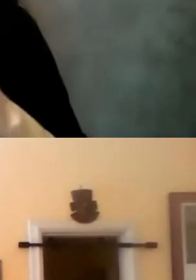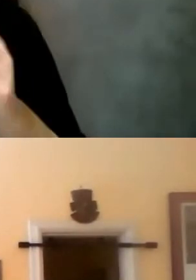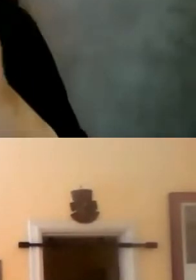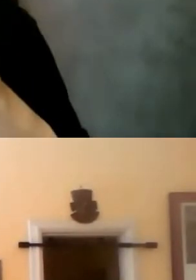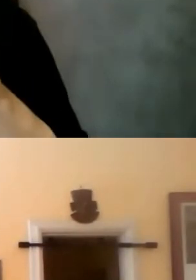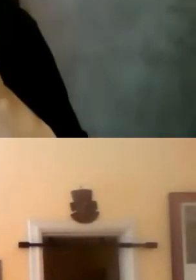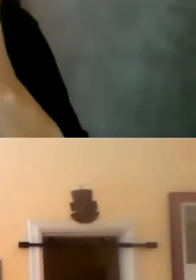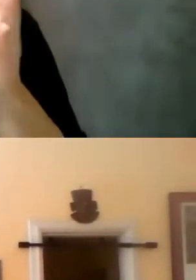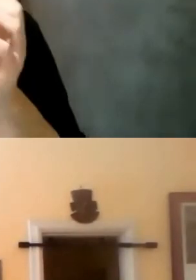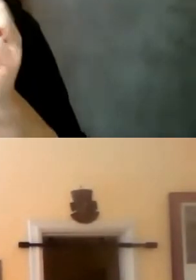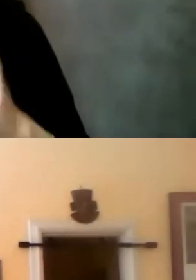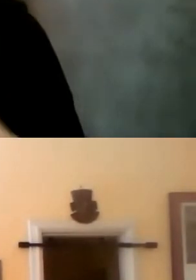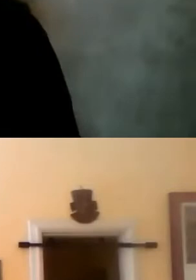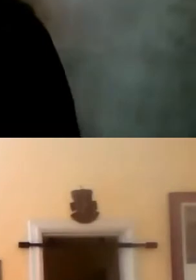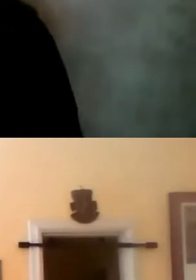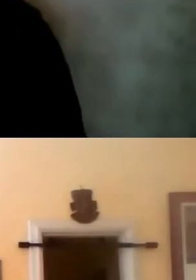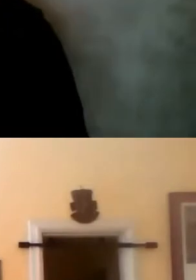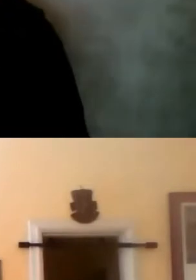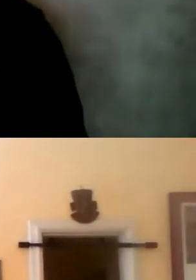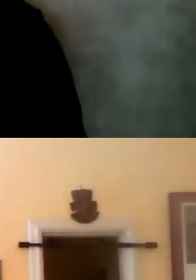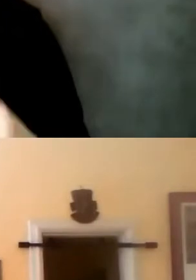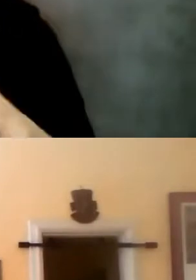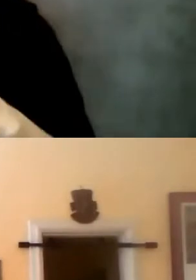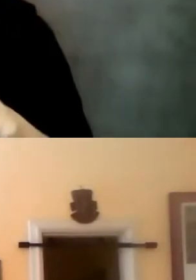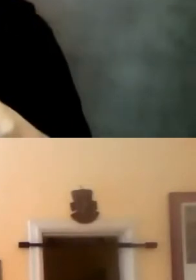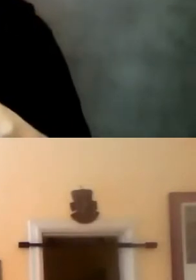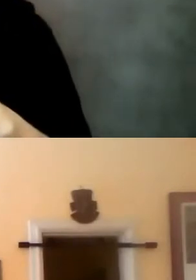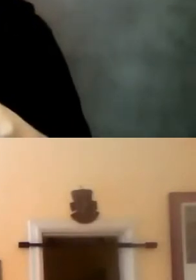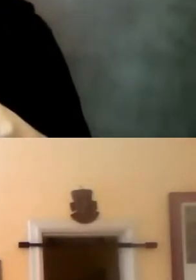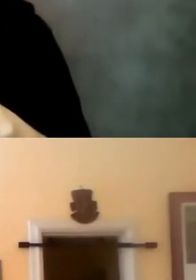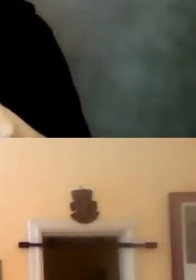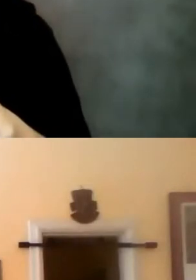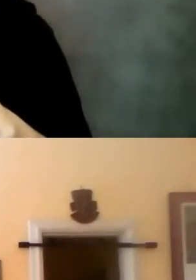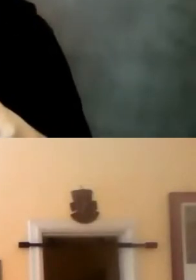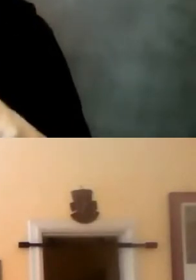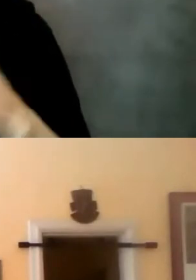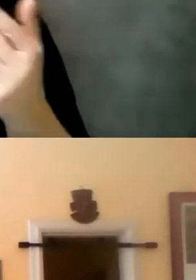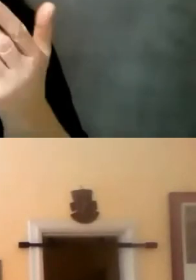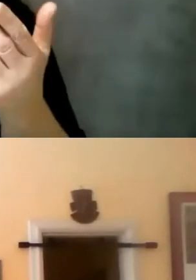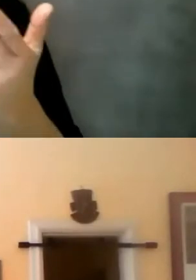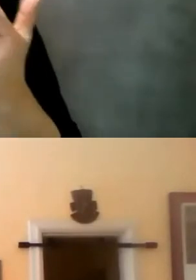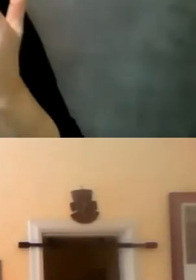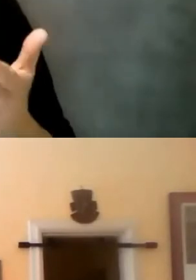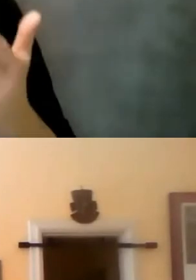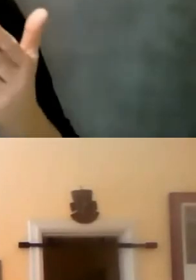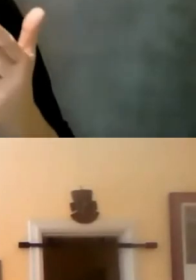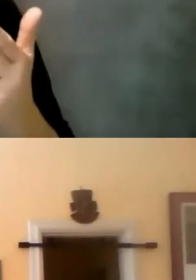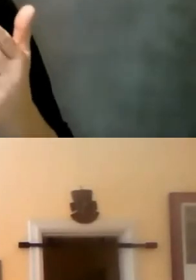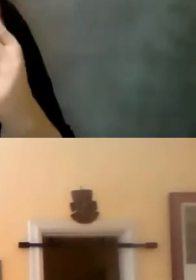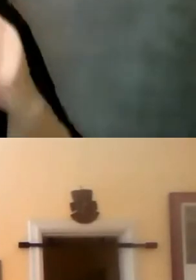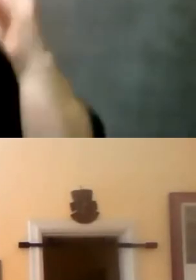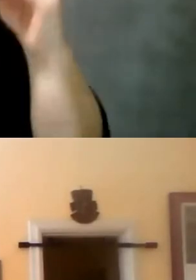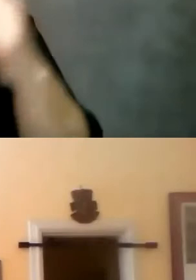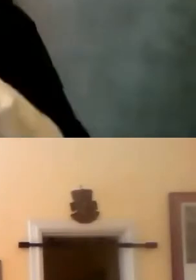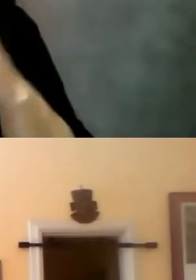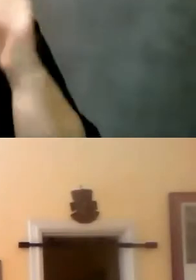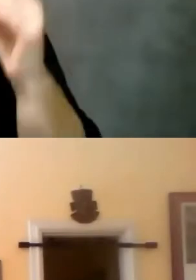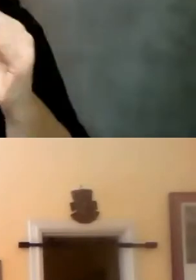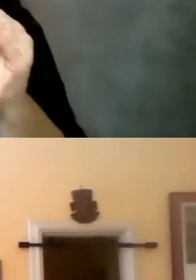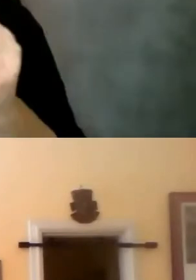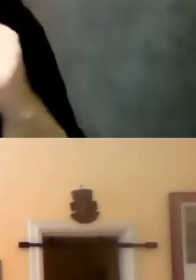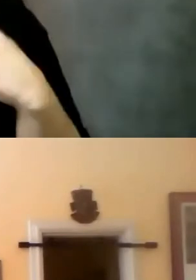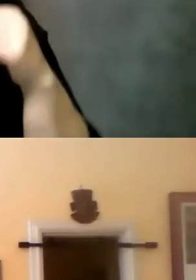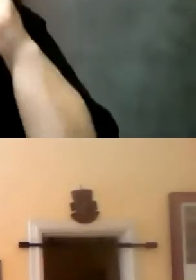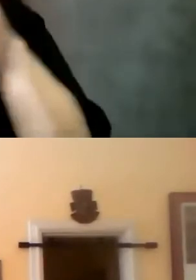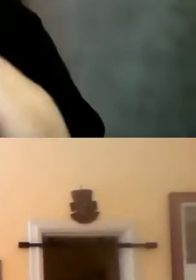may have a better opportunities, to be taught by teachers of better training and with greater resources, right? So it